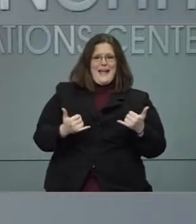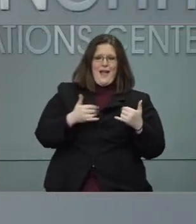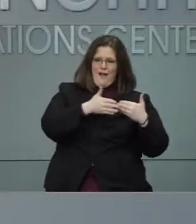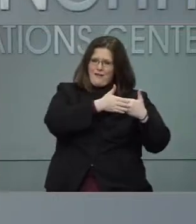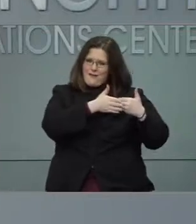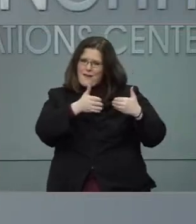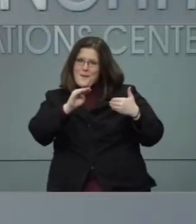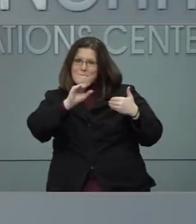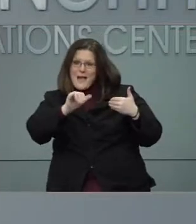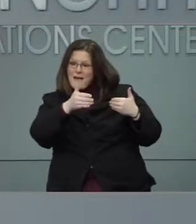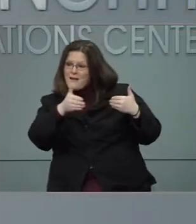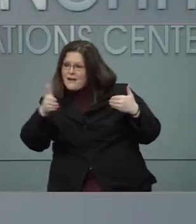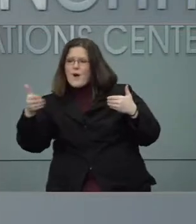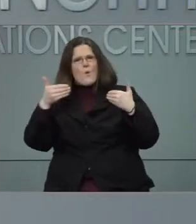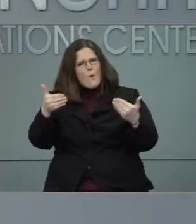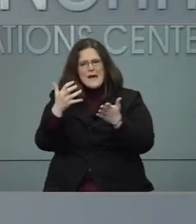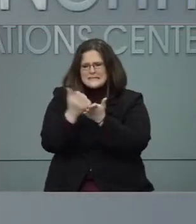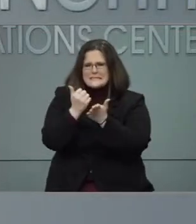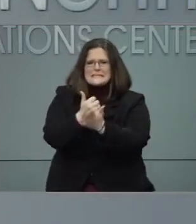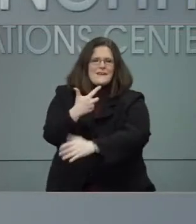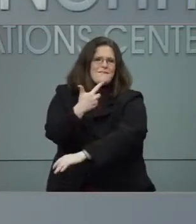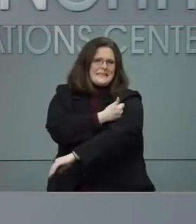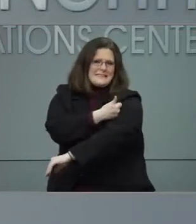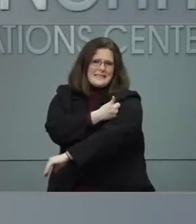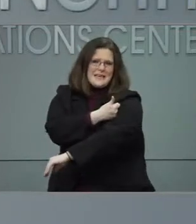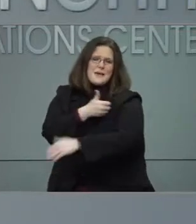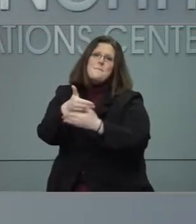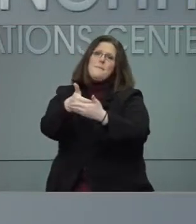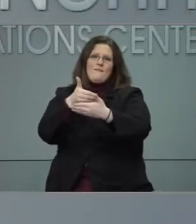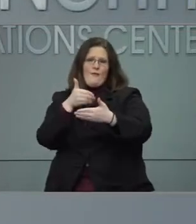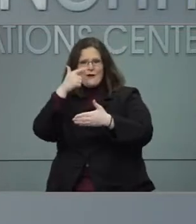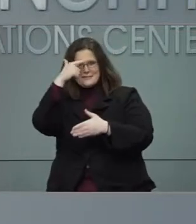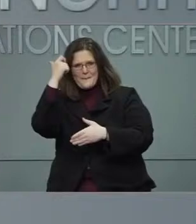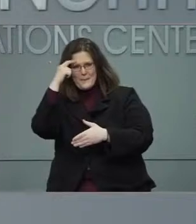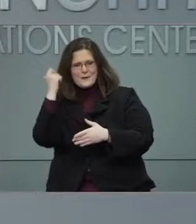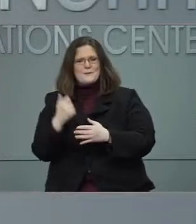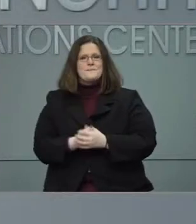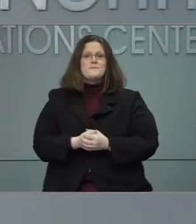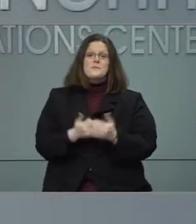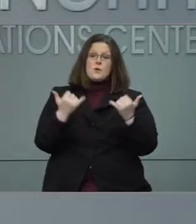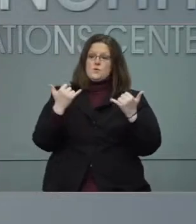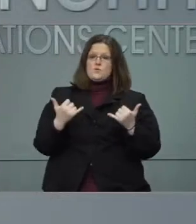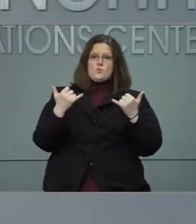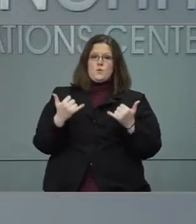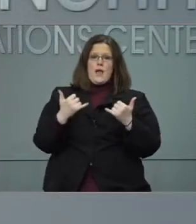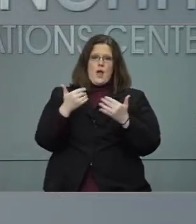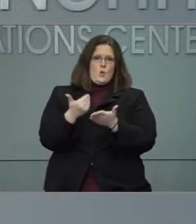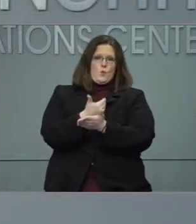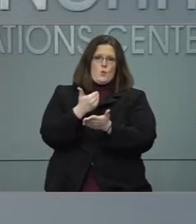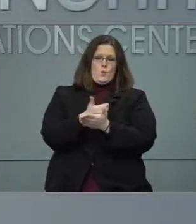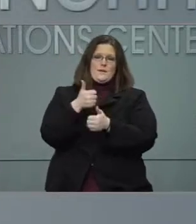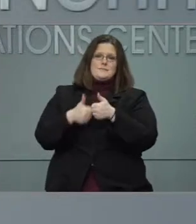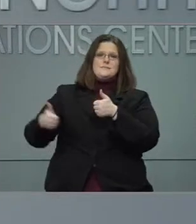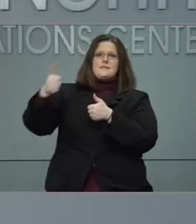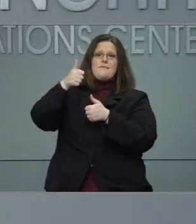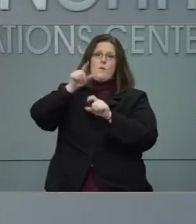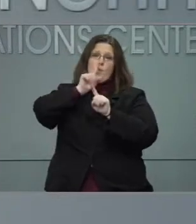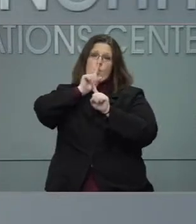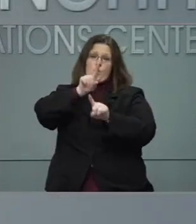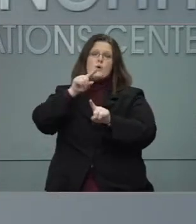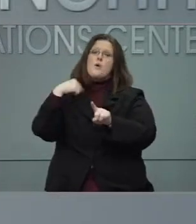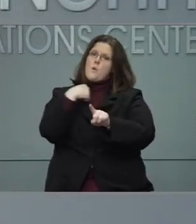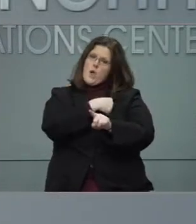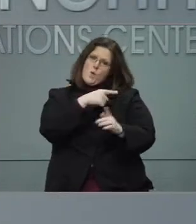gets here. So now for this executive order. Today, I'm announcing that North Carolina will cautiously ease